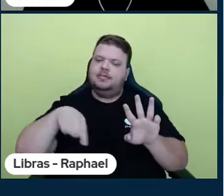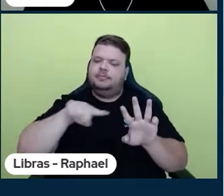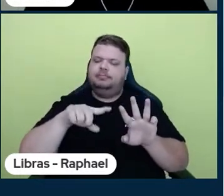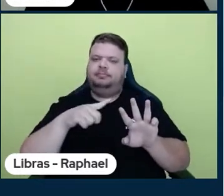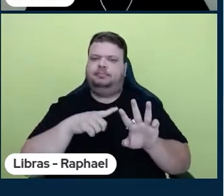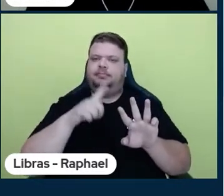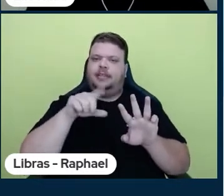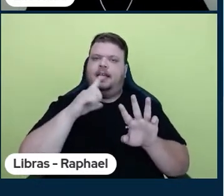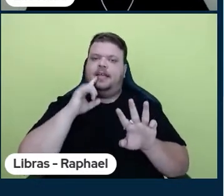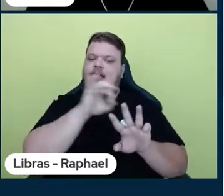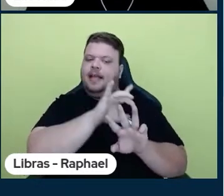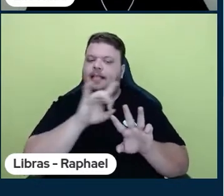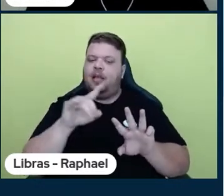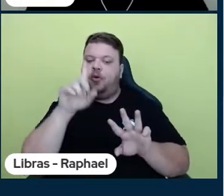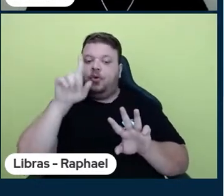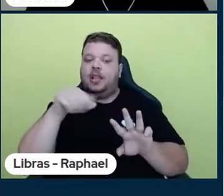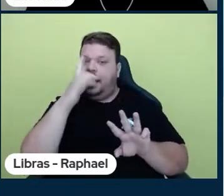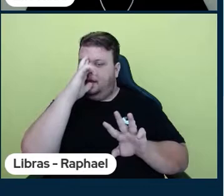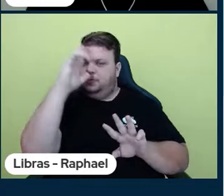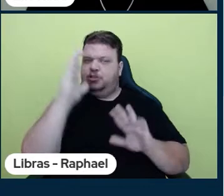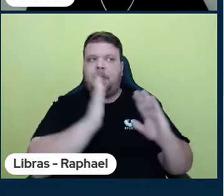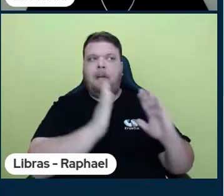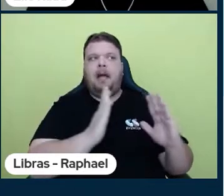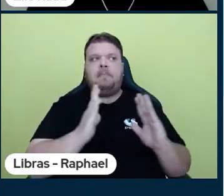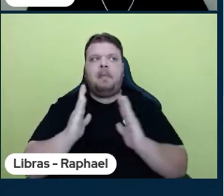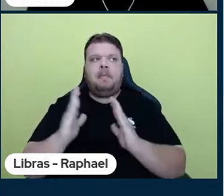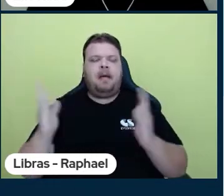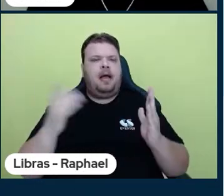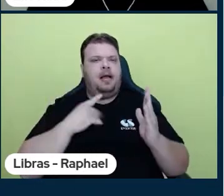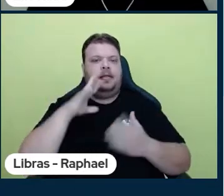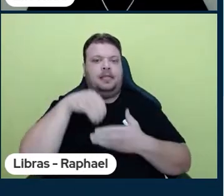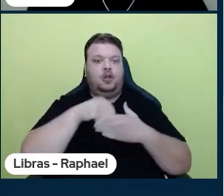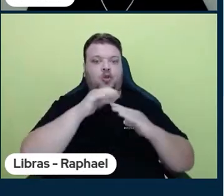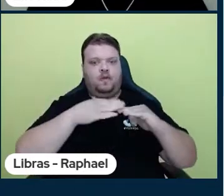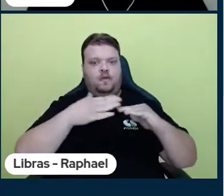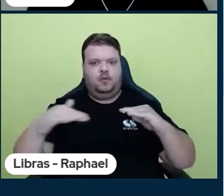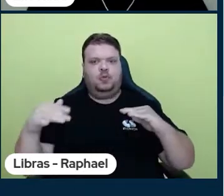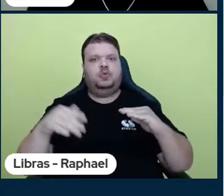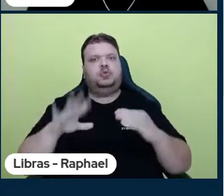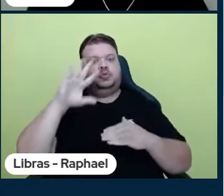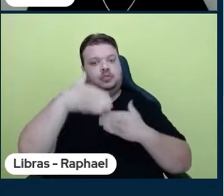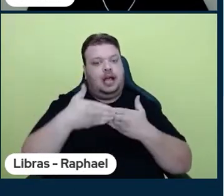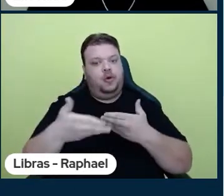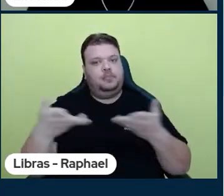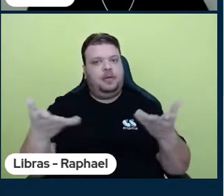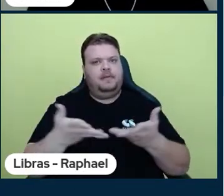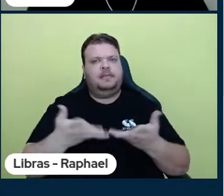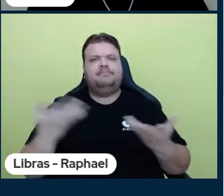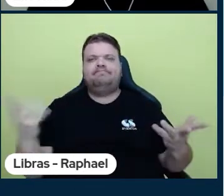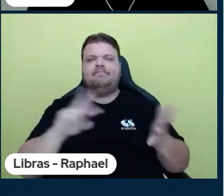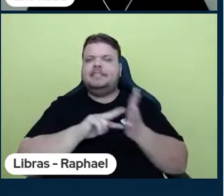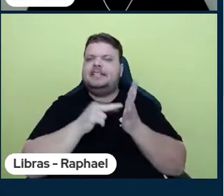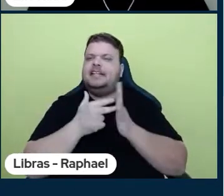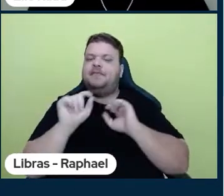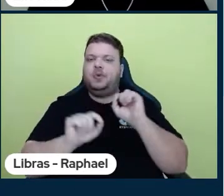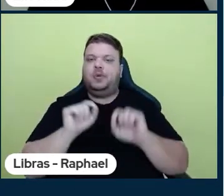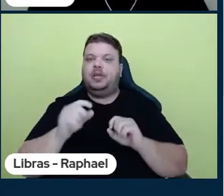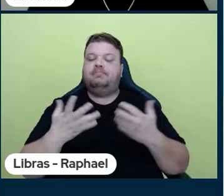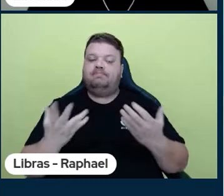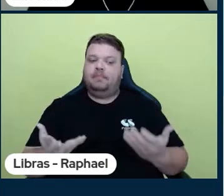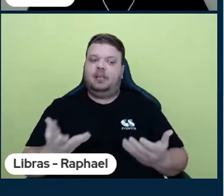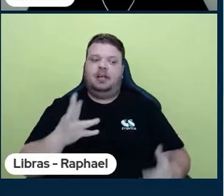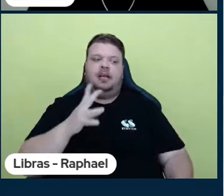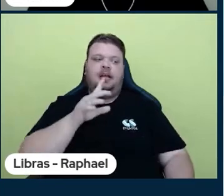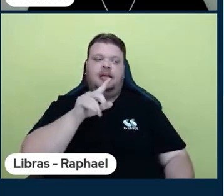having a conversation between the user and Google, we would need to have a conversation with a bot